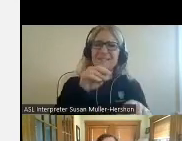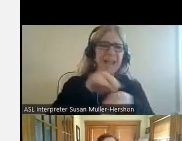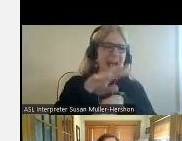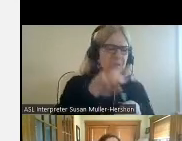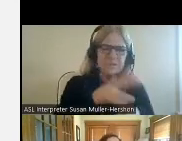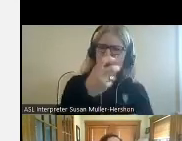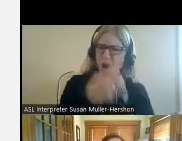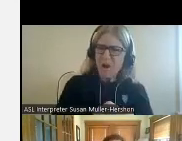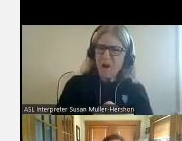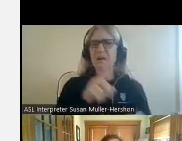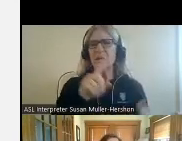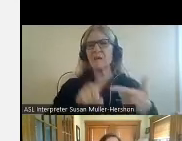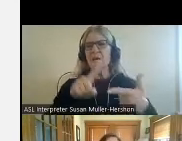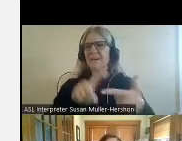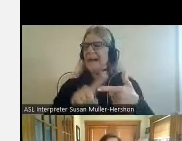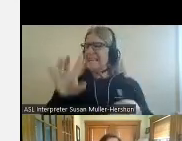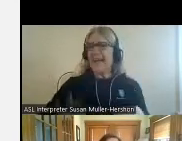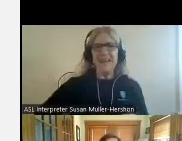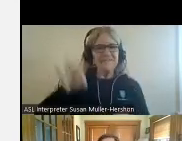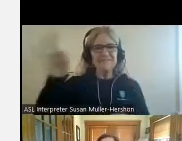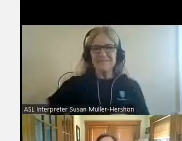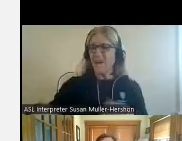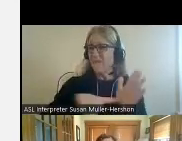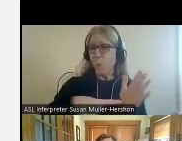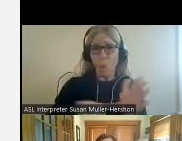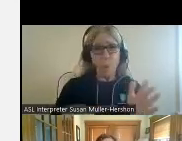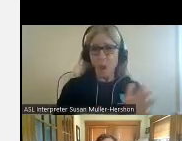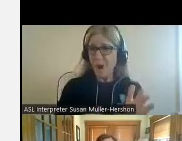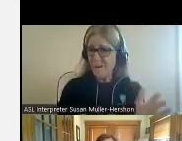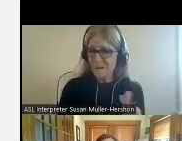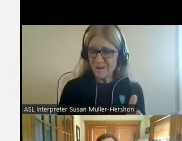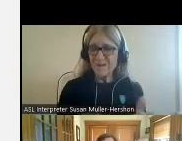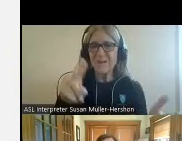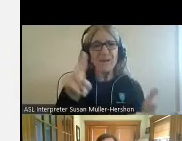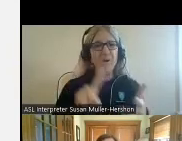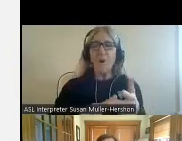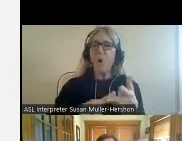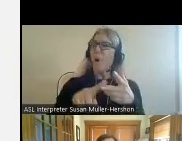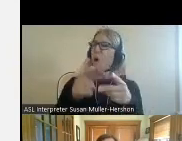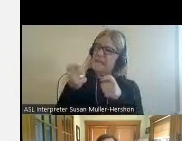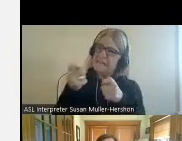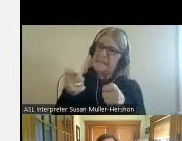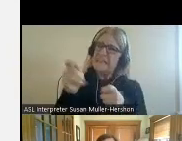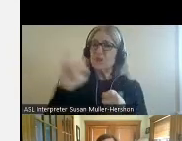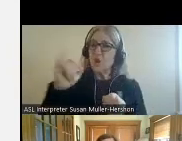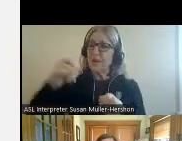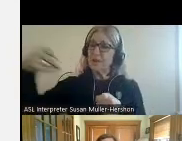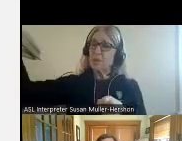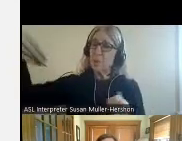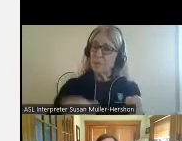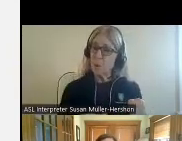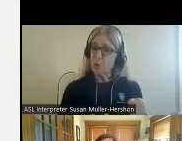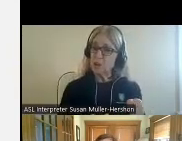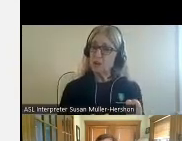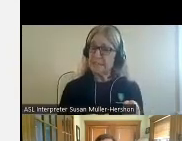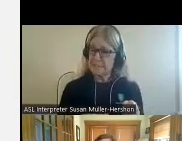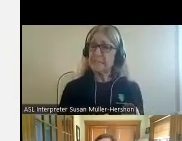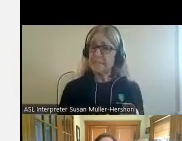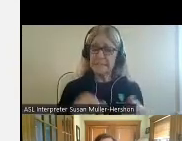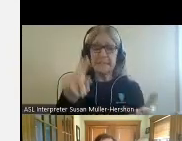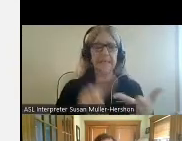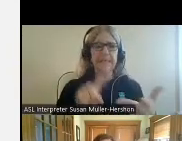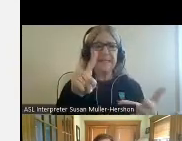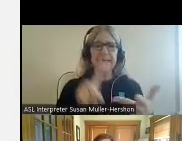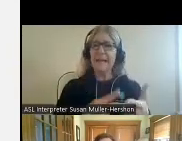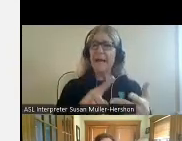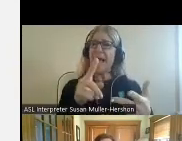having difficulty affording mental health care or getting the appropriate reimbursement from insurance companies, having to take